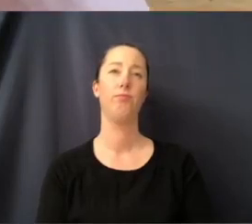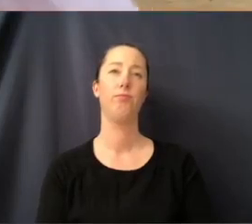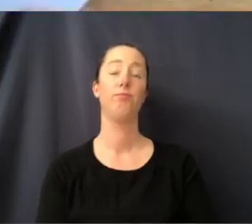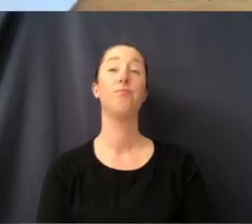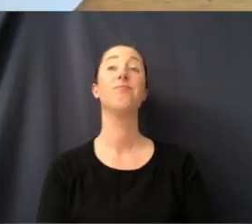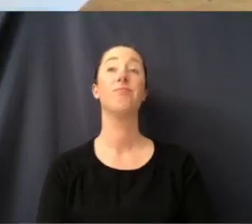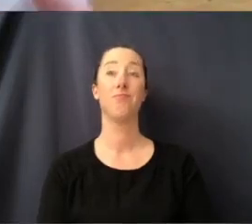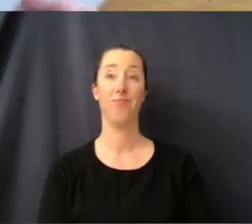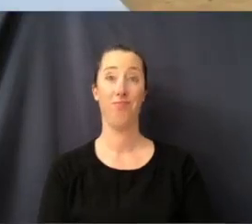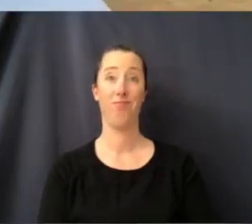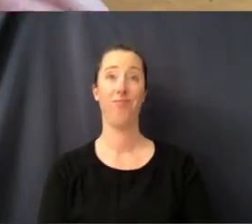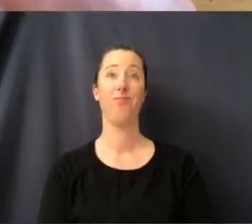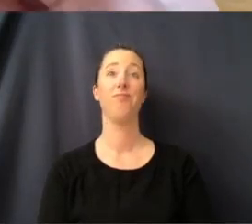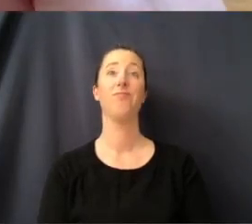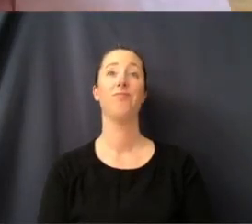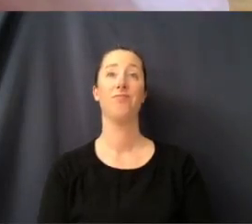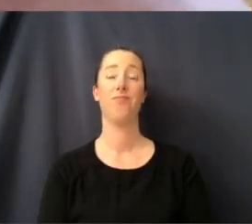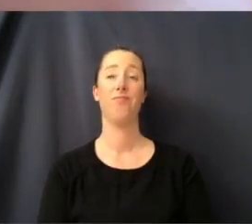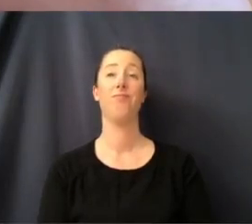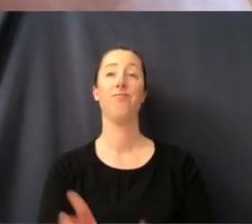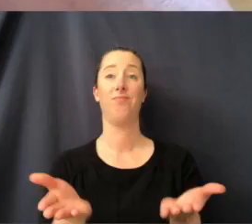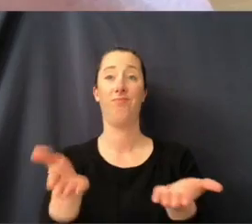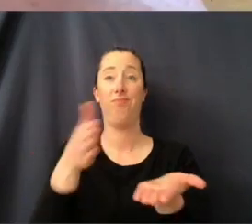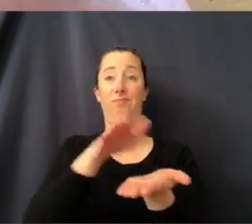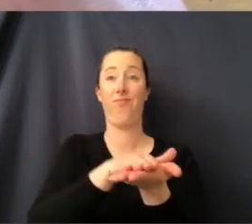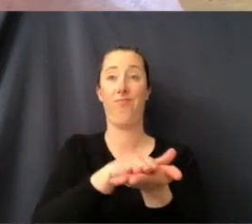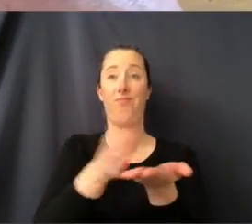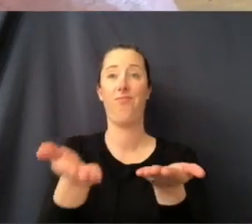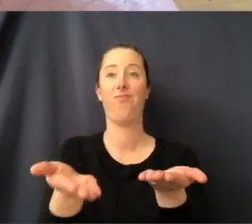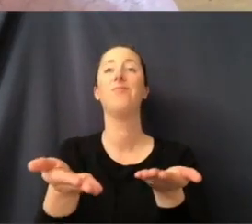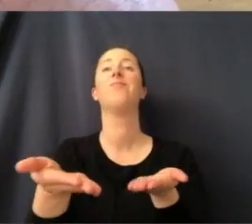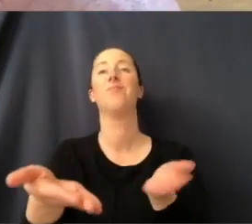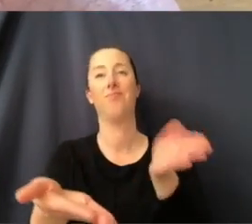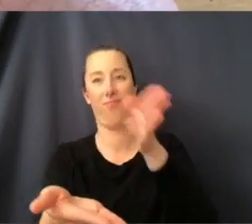So now I'm folding it in half, and I'm going to fold it in half again.